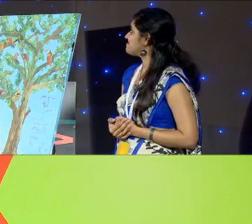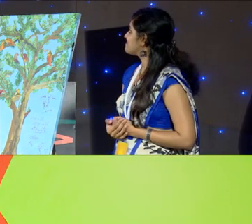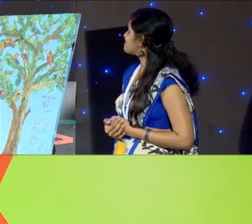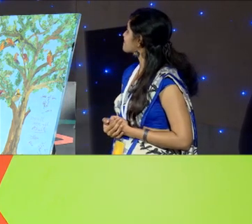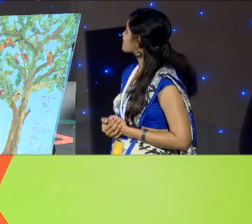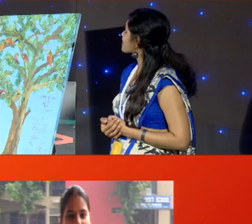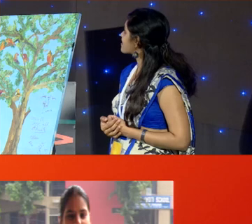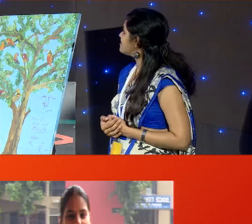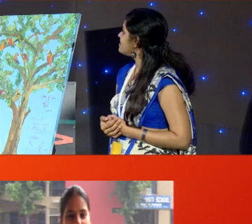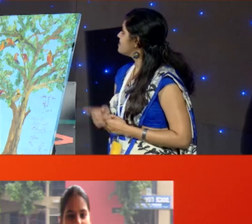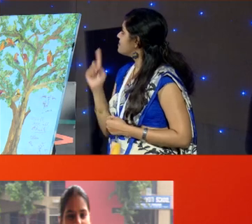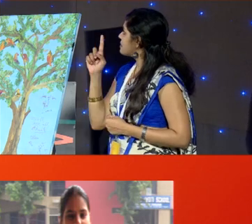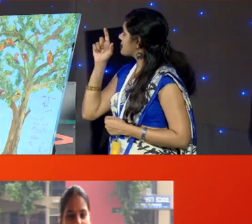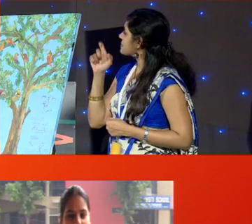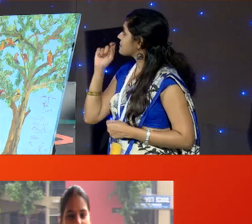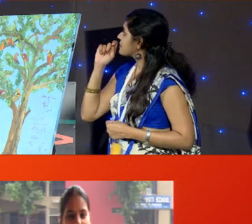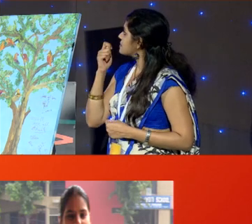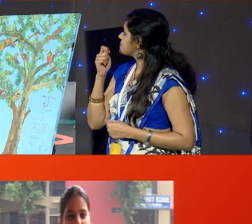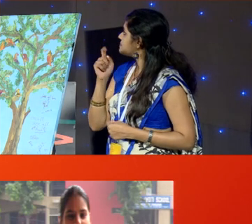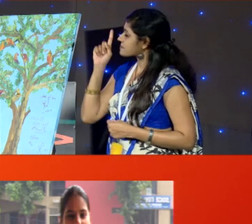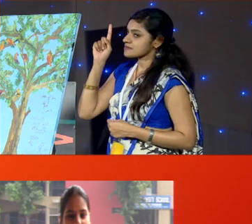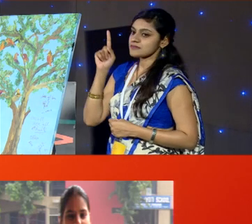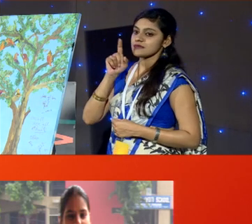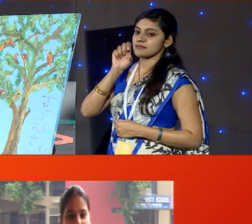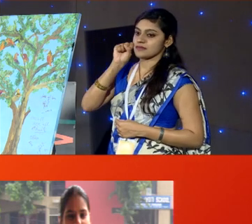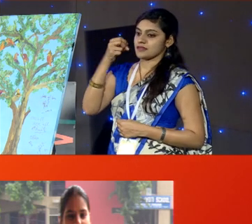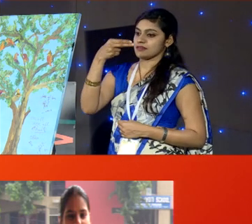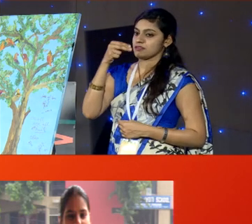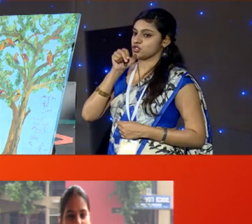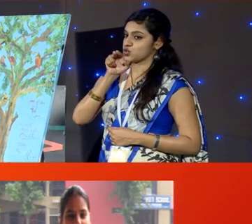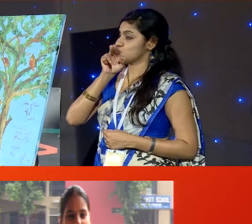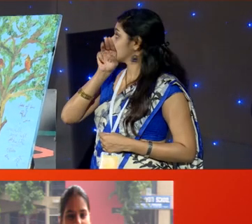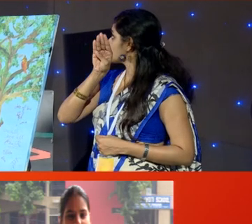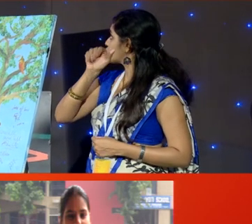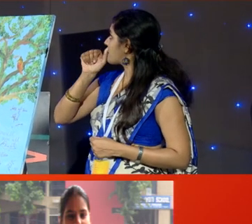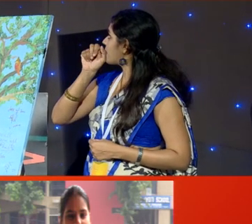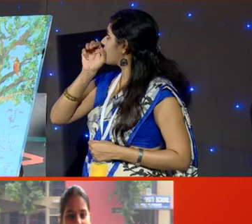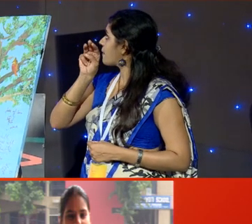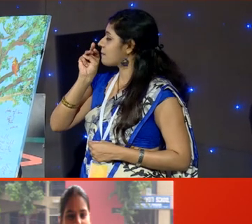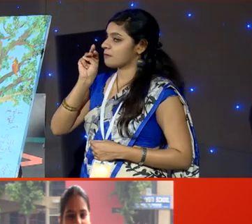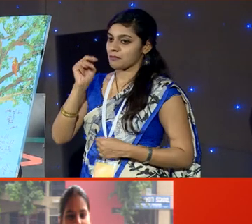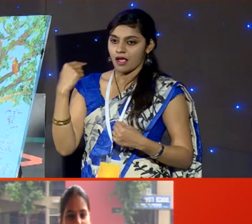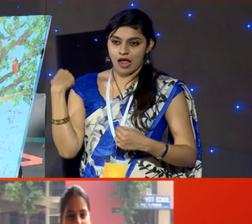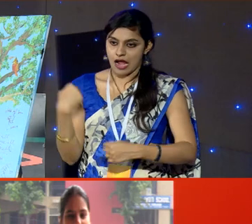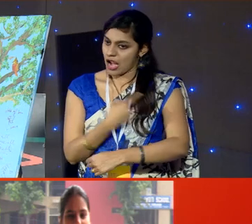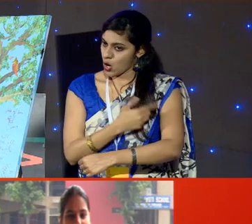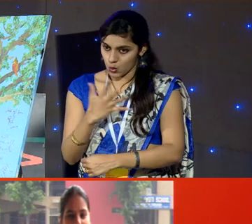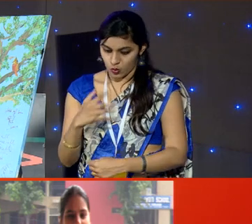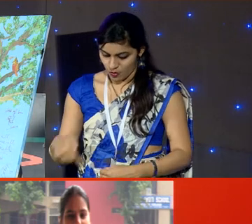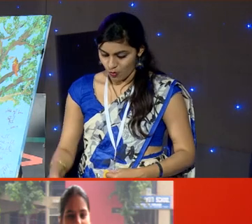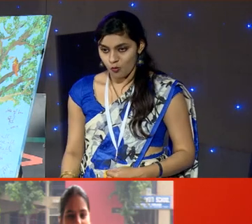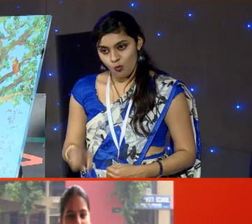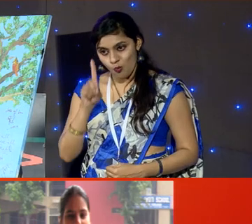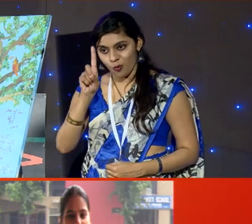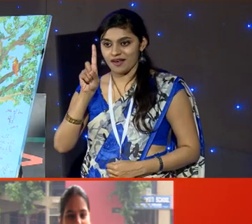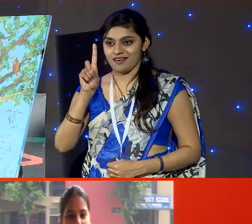Here you have Shubham. He has only one limb, and he manages practically